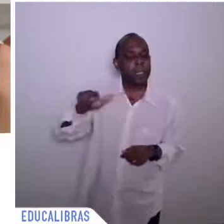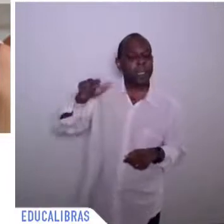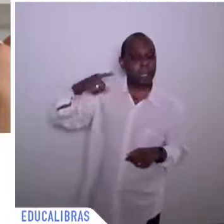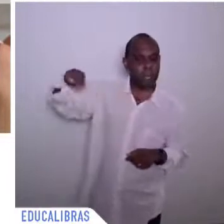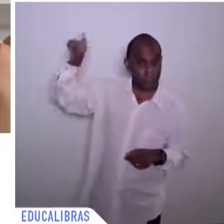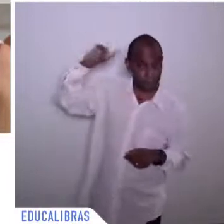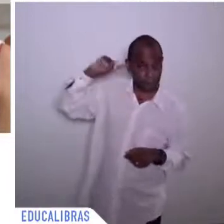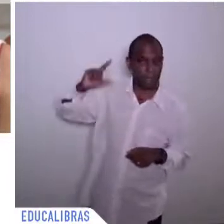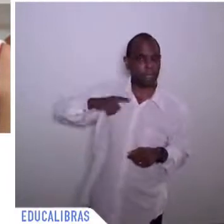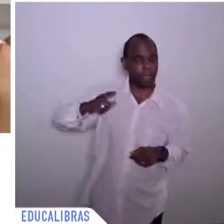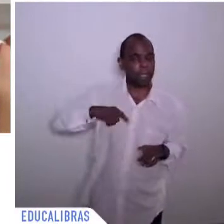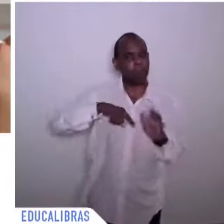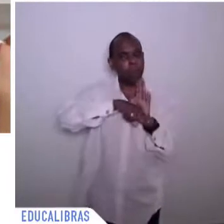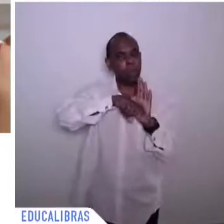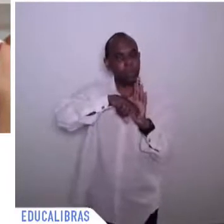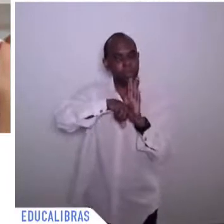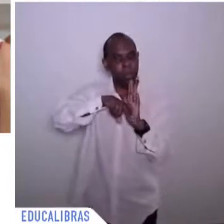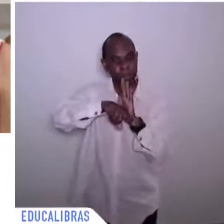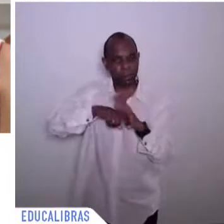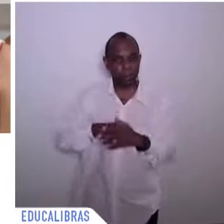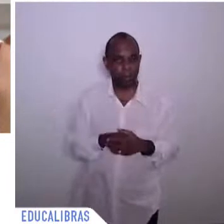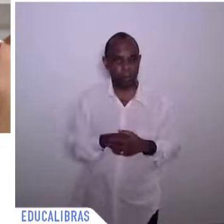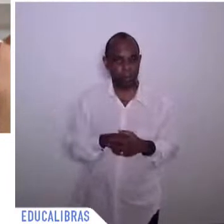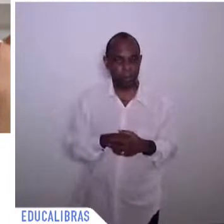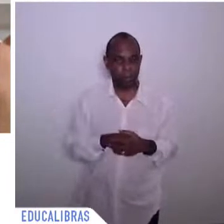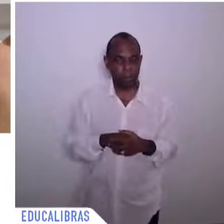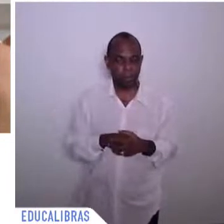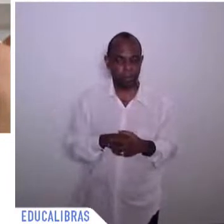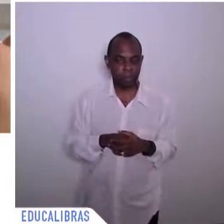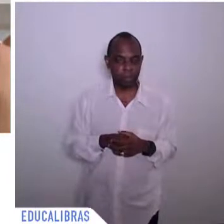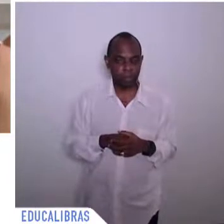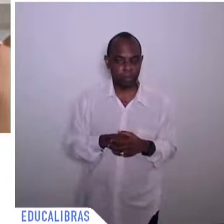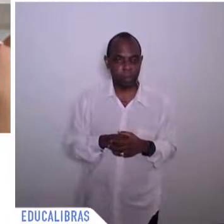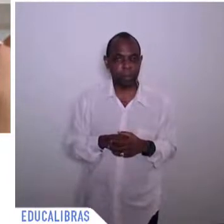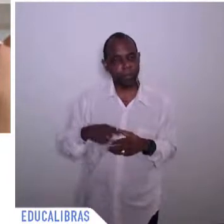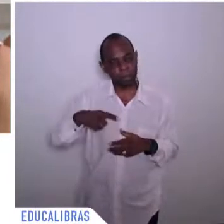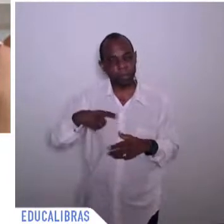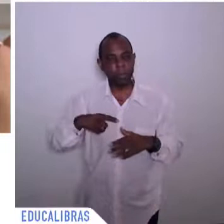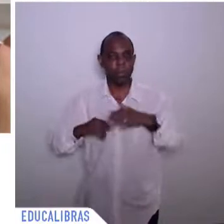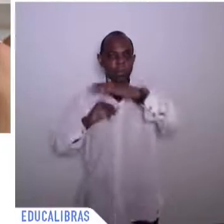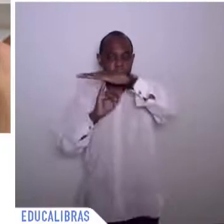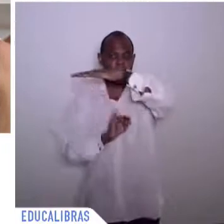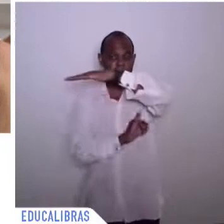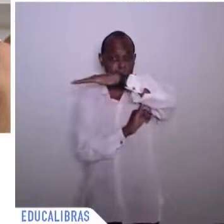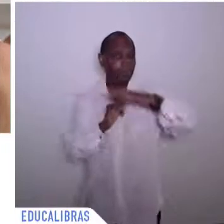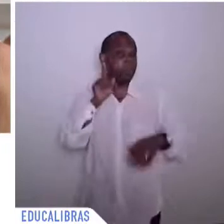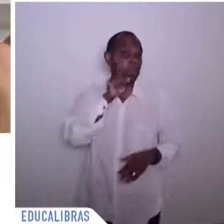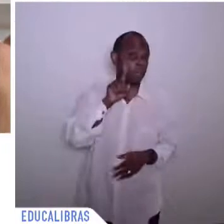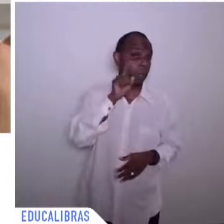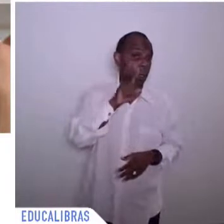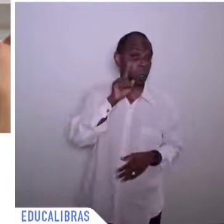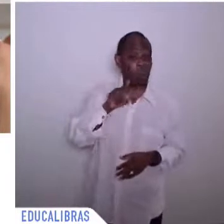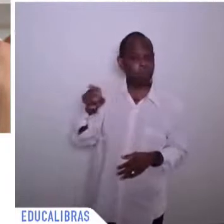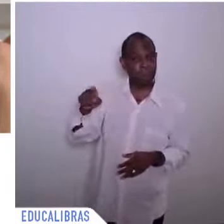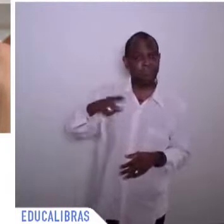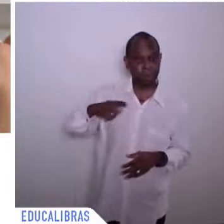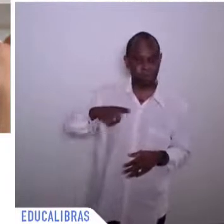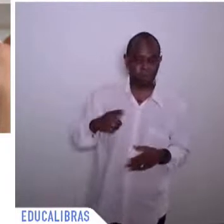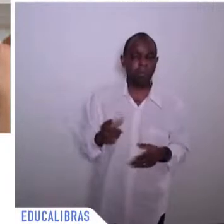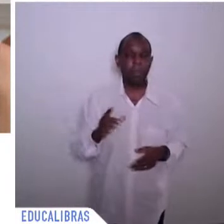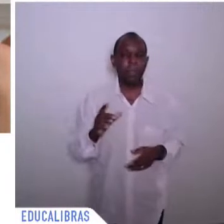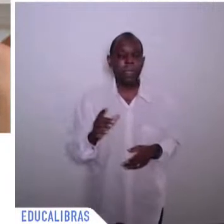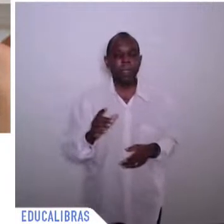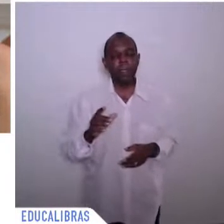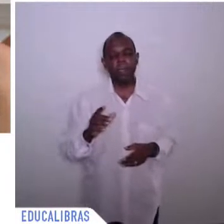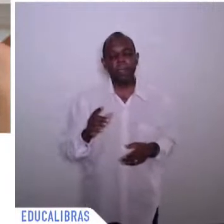last week. I don't know if you all had a chance to see it, from Pew Research Institute from